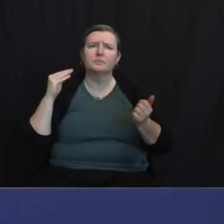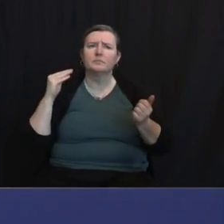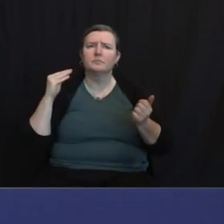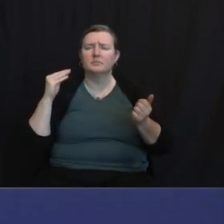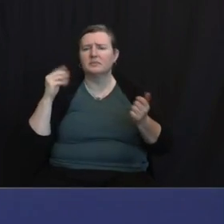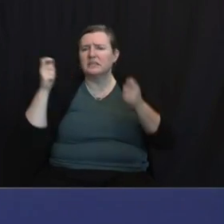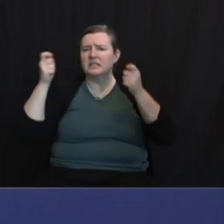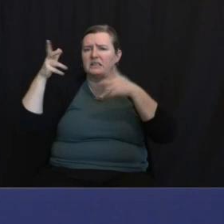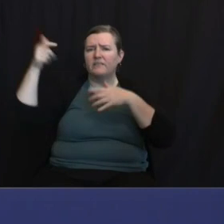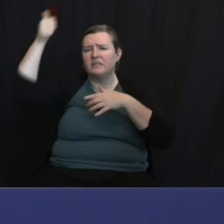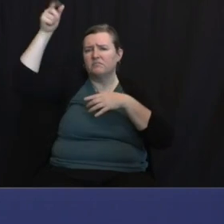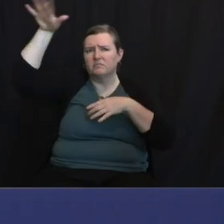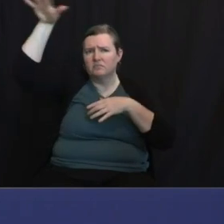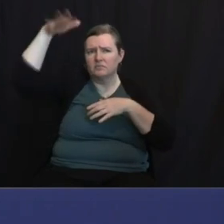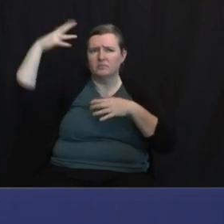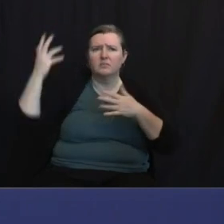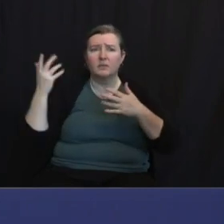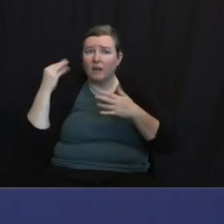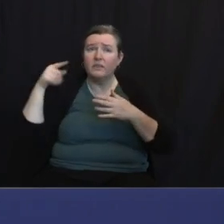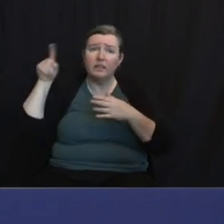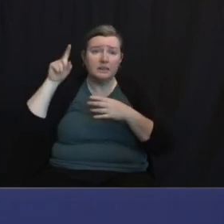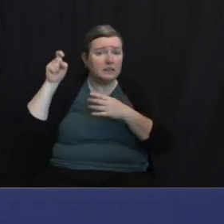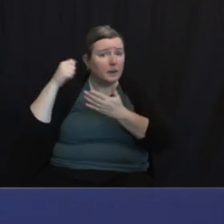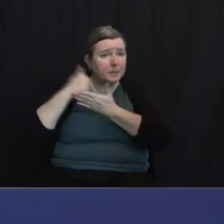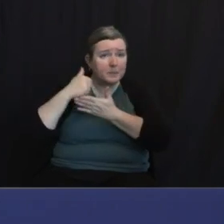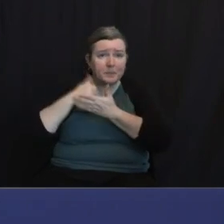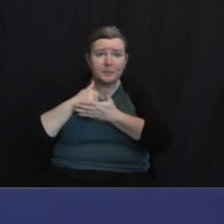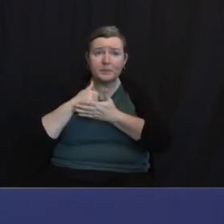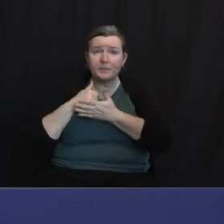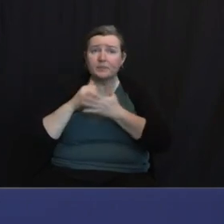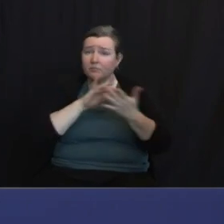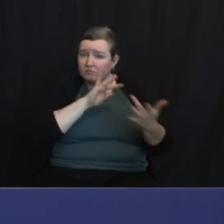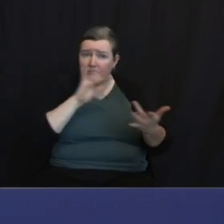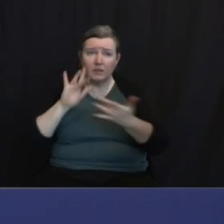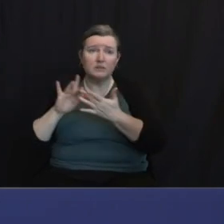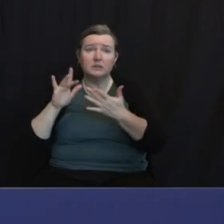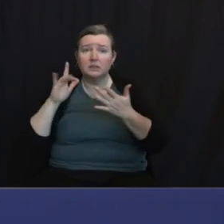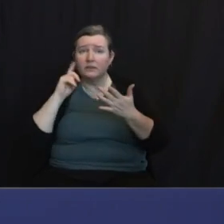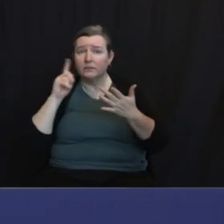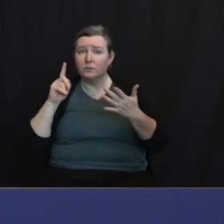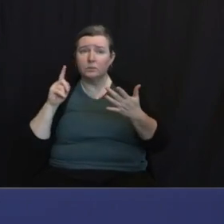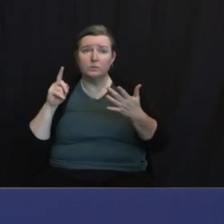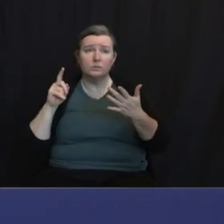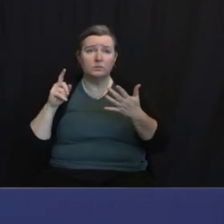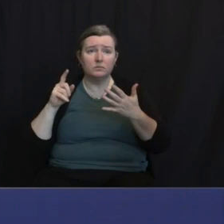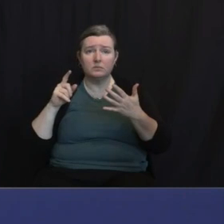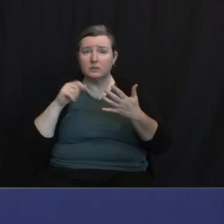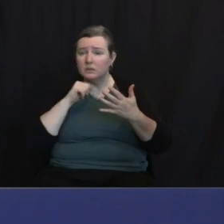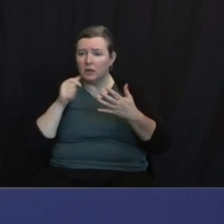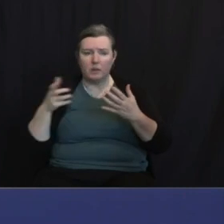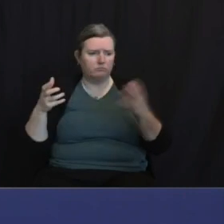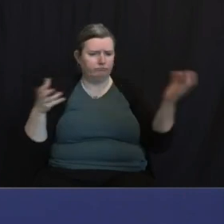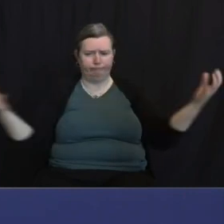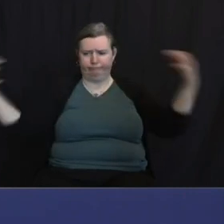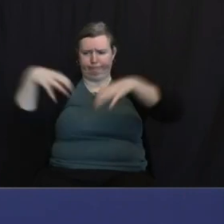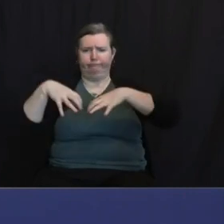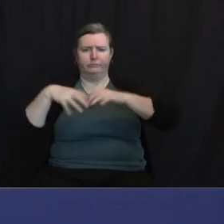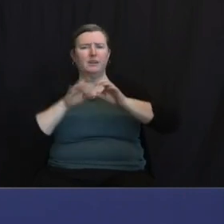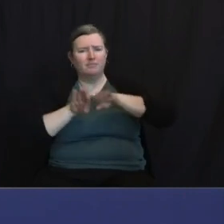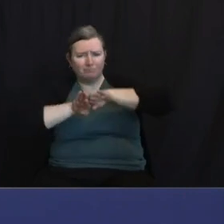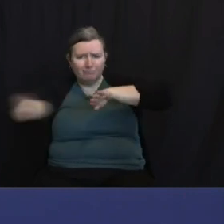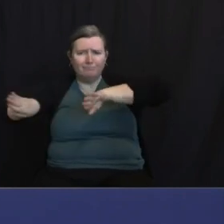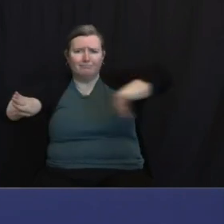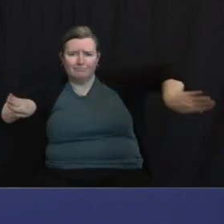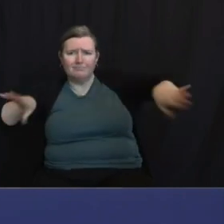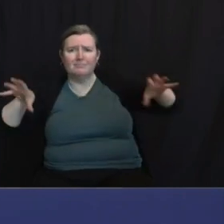should contact you in terms of cohorting patients. Did you make a mistake in trusting them? And finally, you've governed